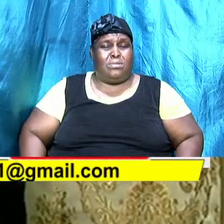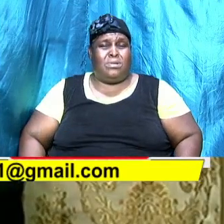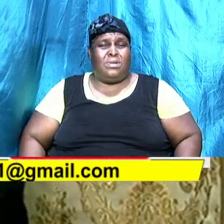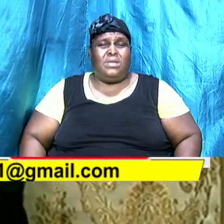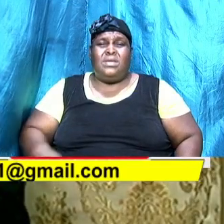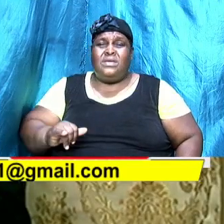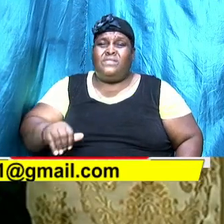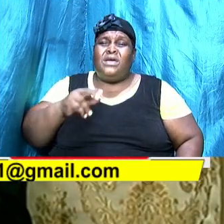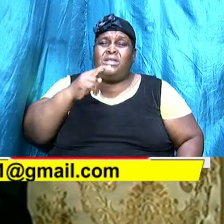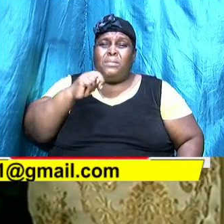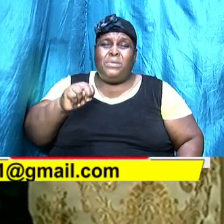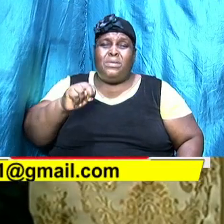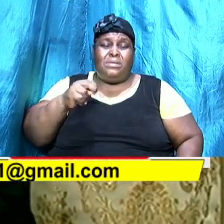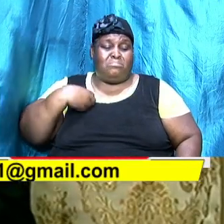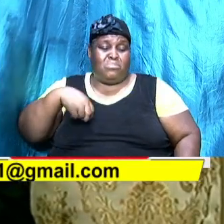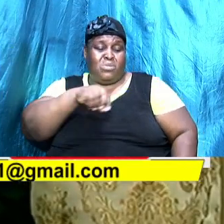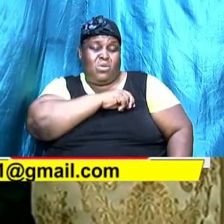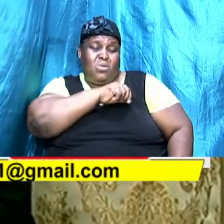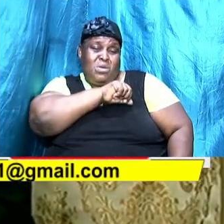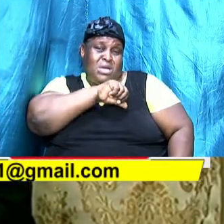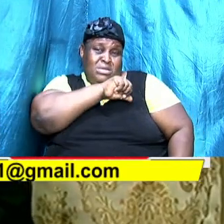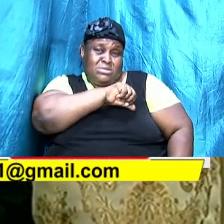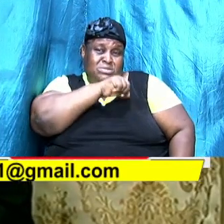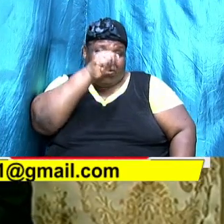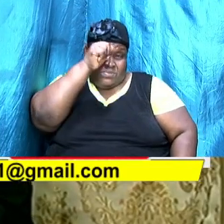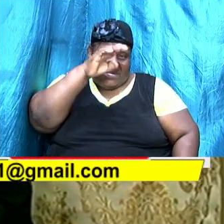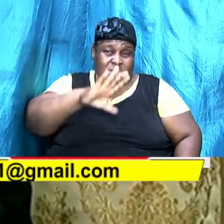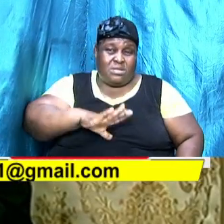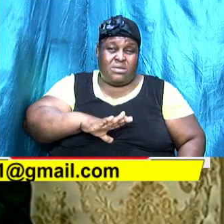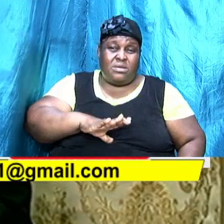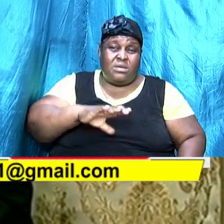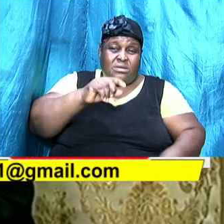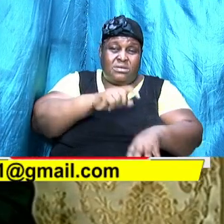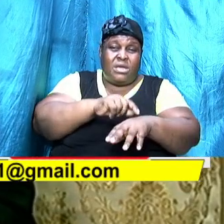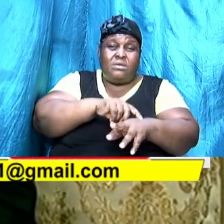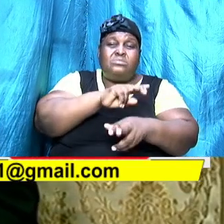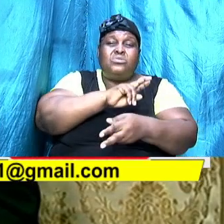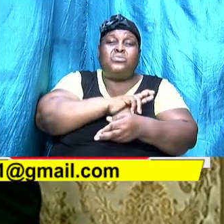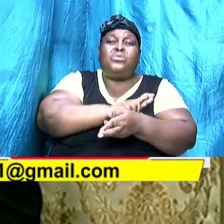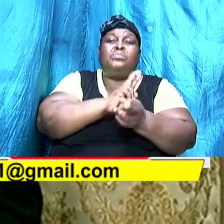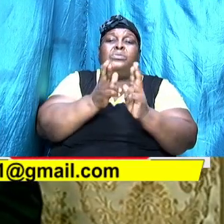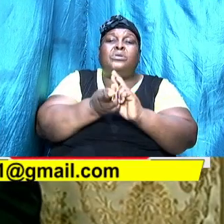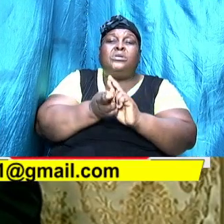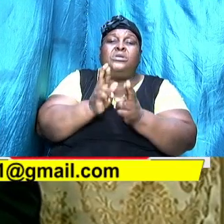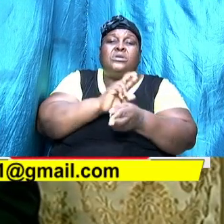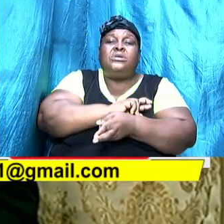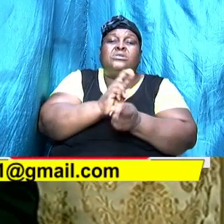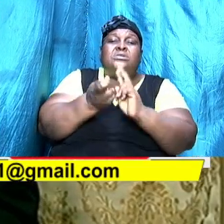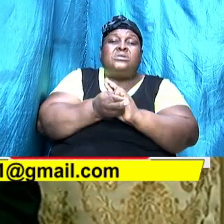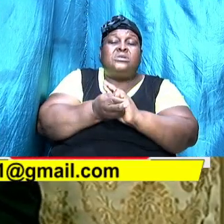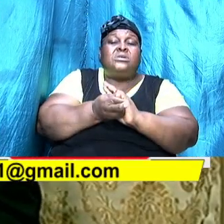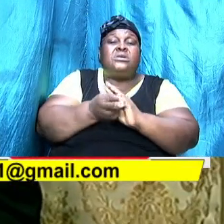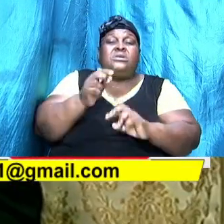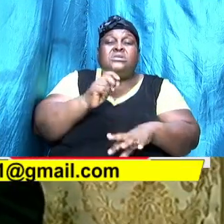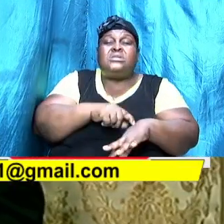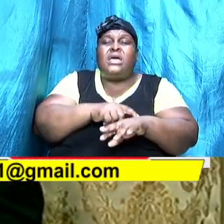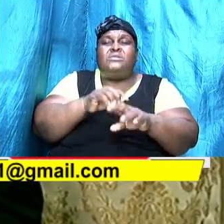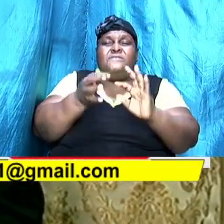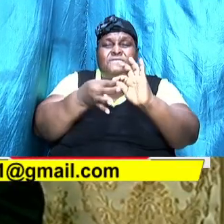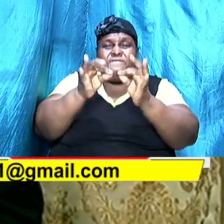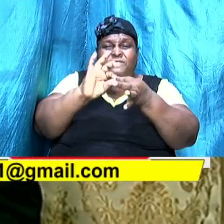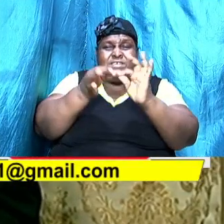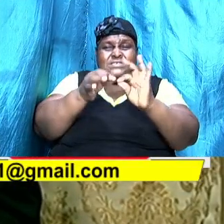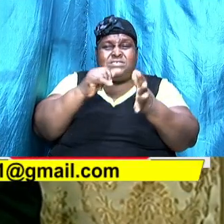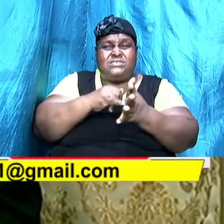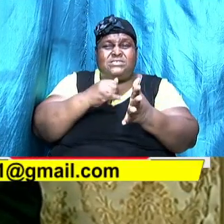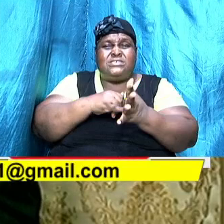our attitude, men, it is time to repent. It is time to fix it. It is time to say to